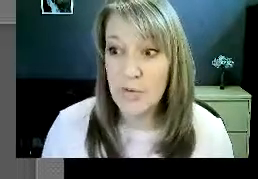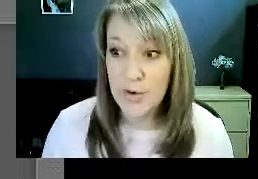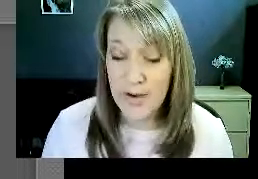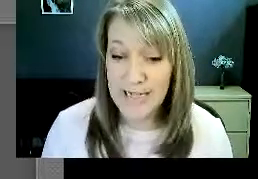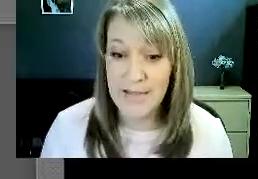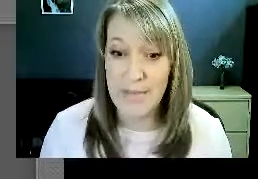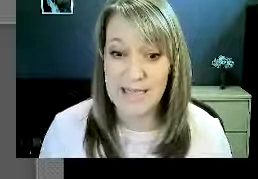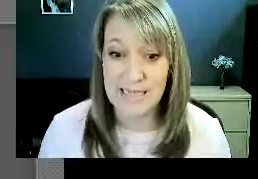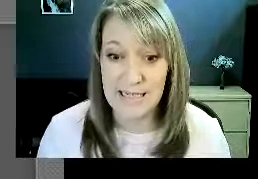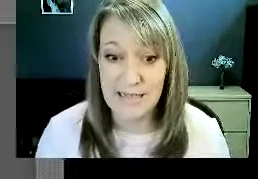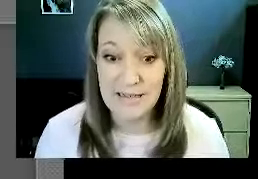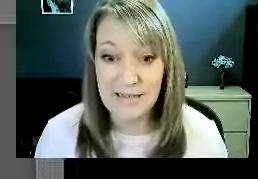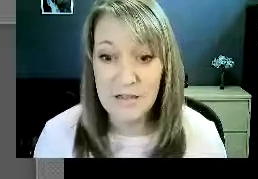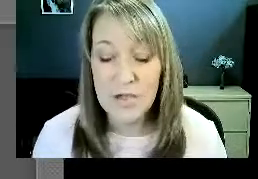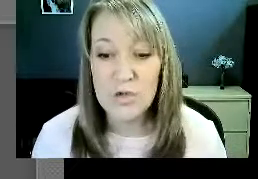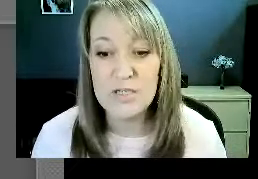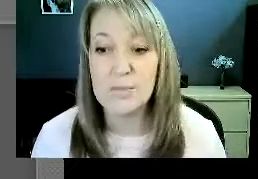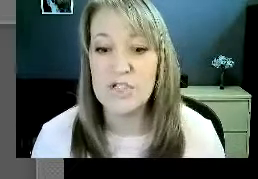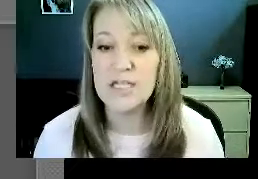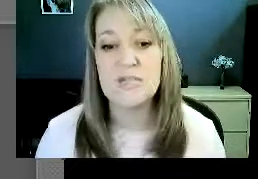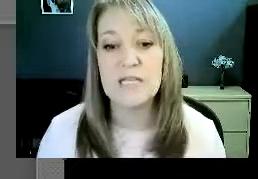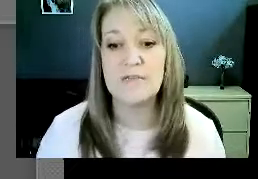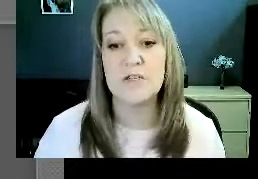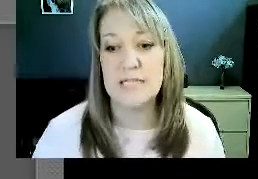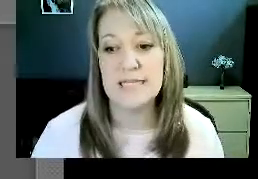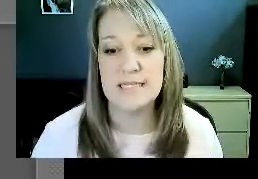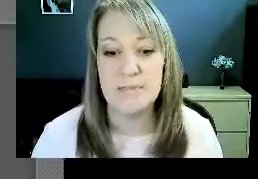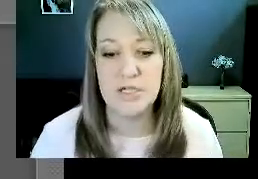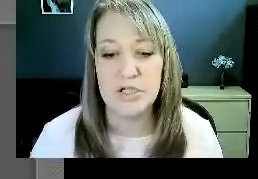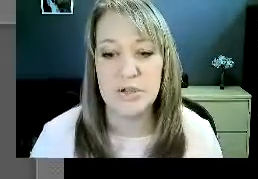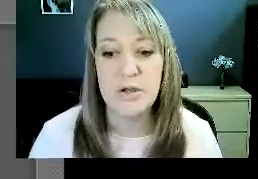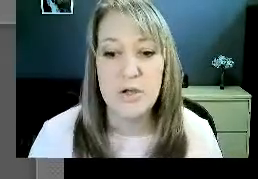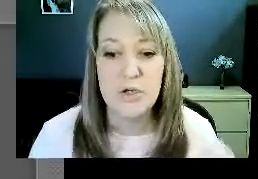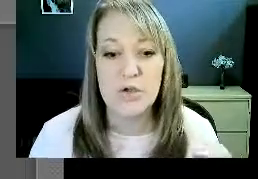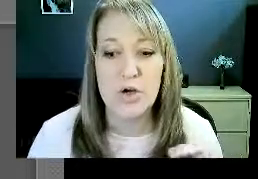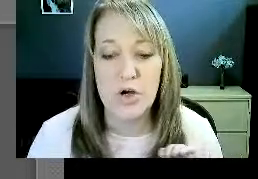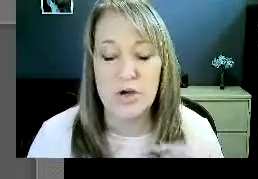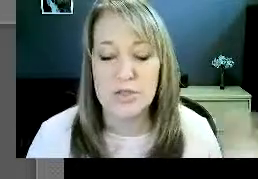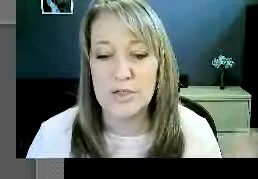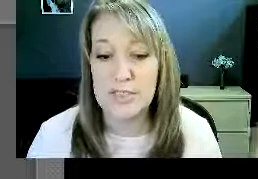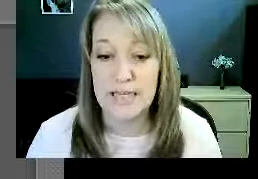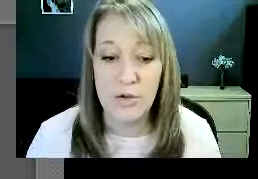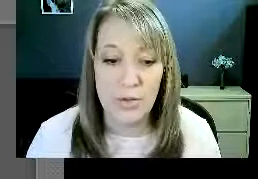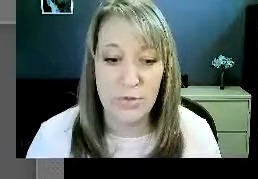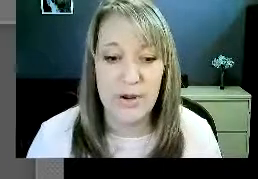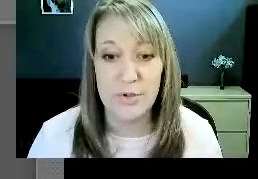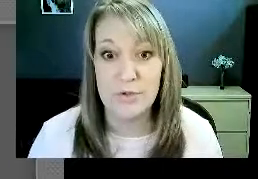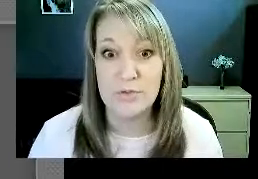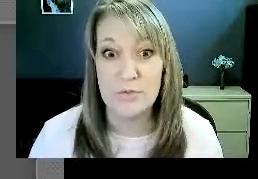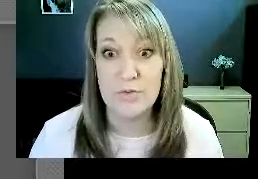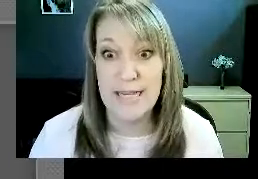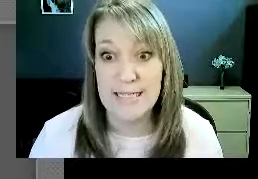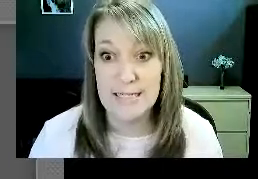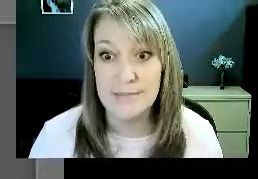can self-correct them as needed. You can double check yourself and your signs to make sure you're signing all the